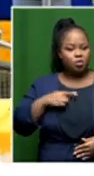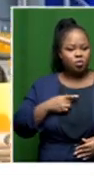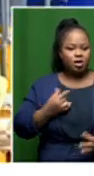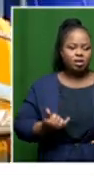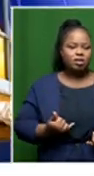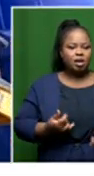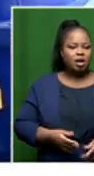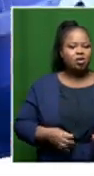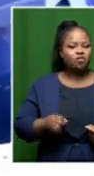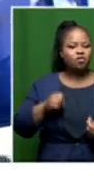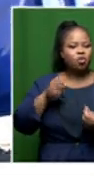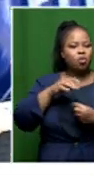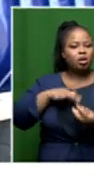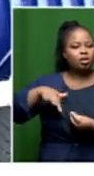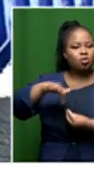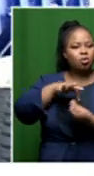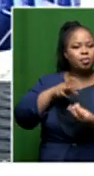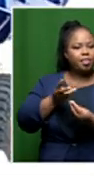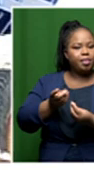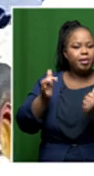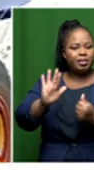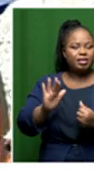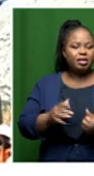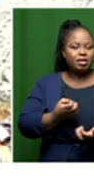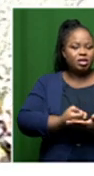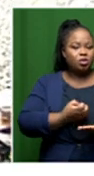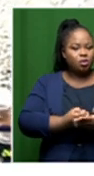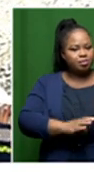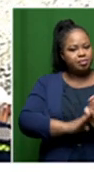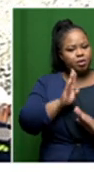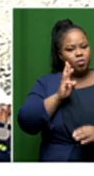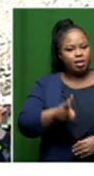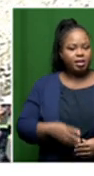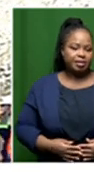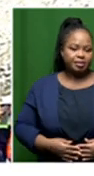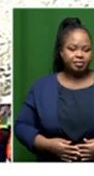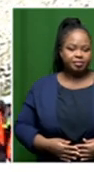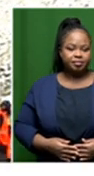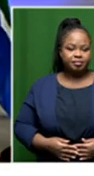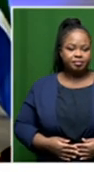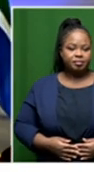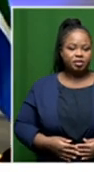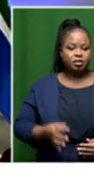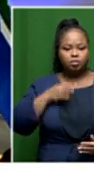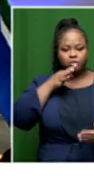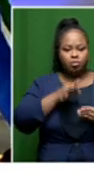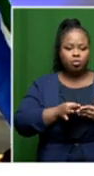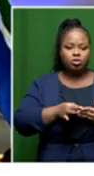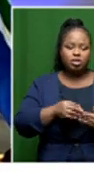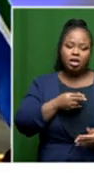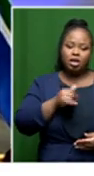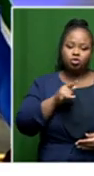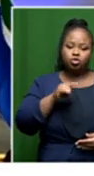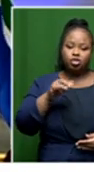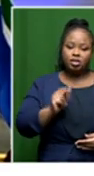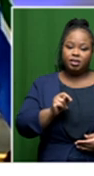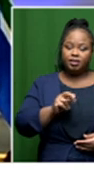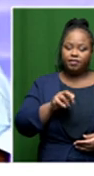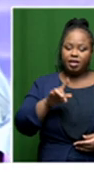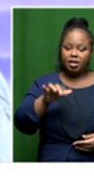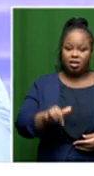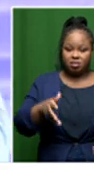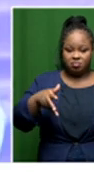green solutions that will grow the economy the proposed hydrogen valley stretching from here in